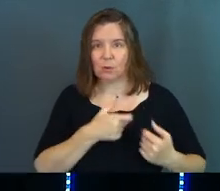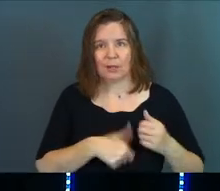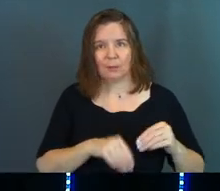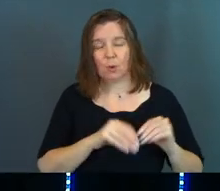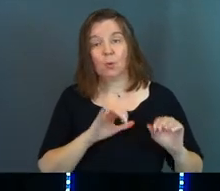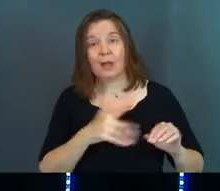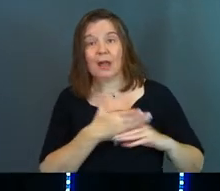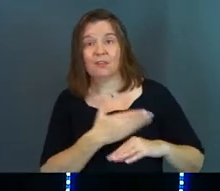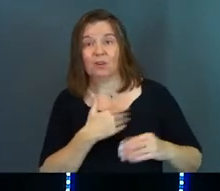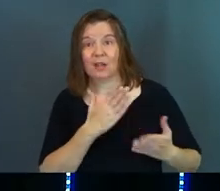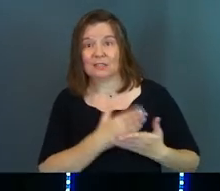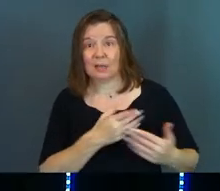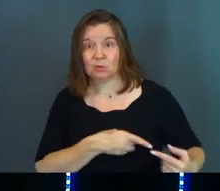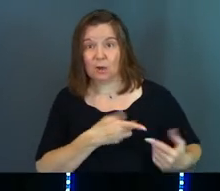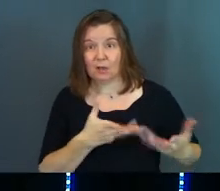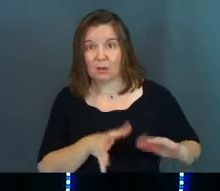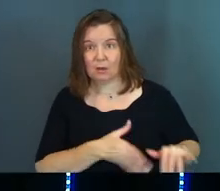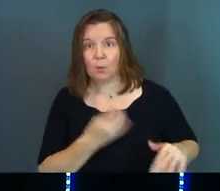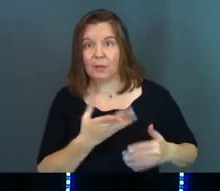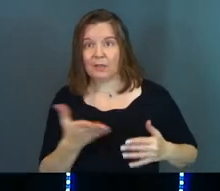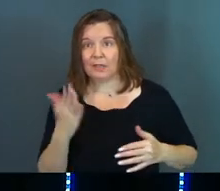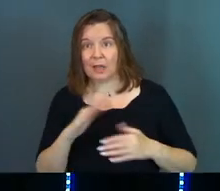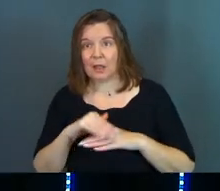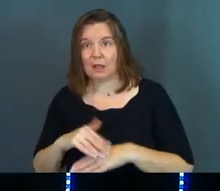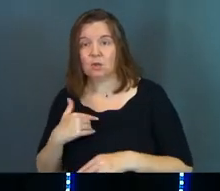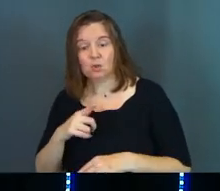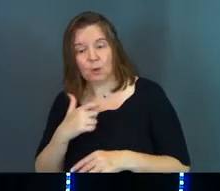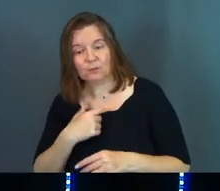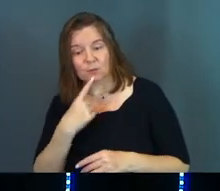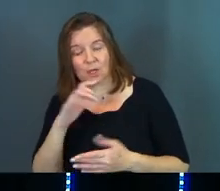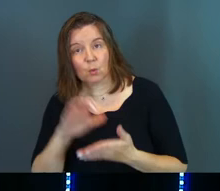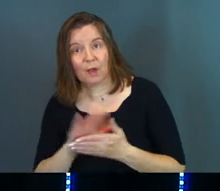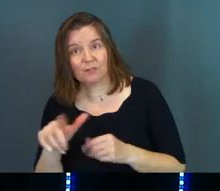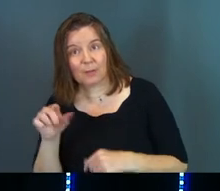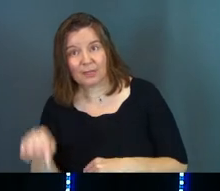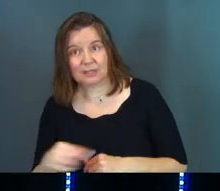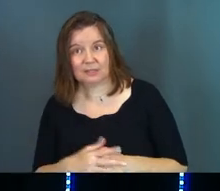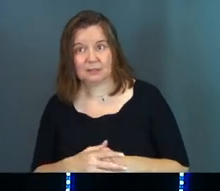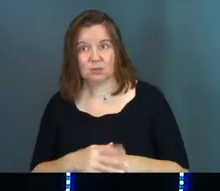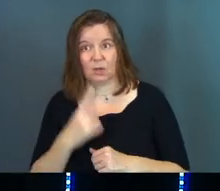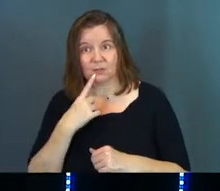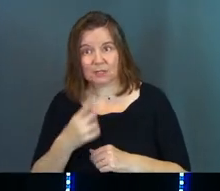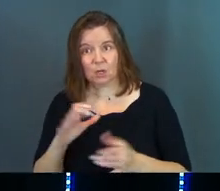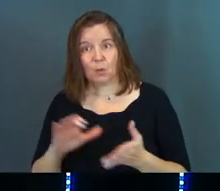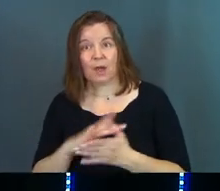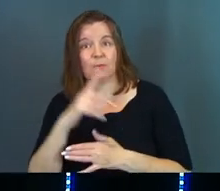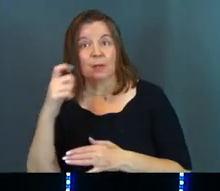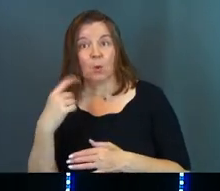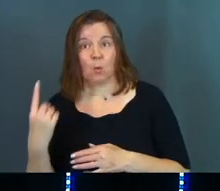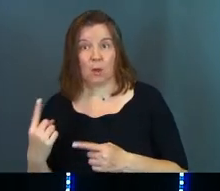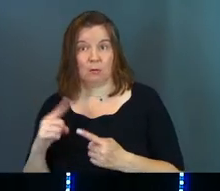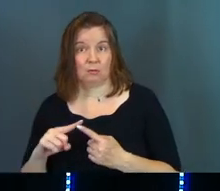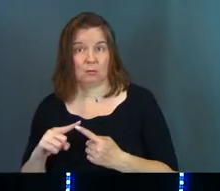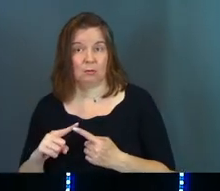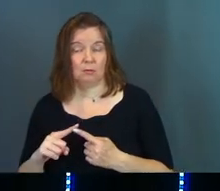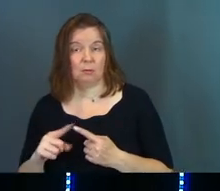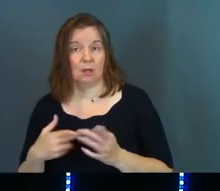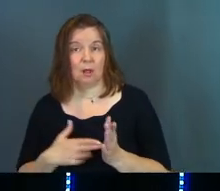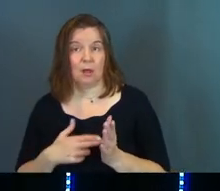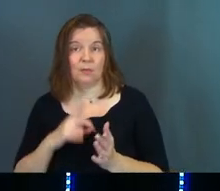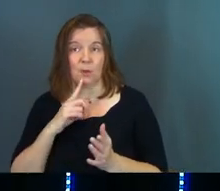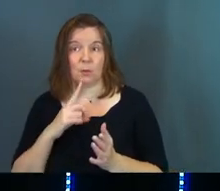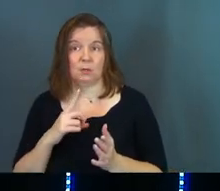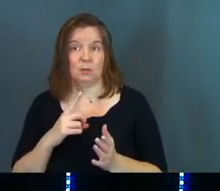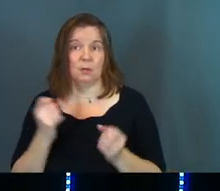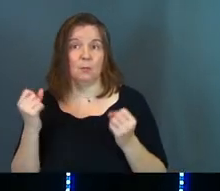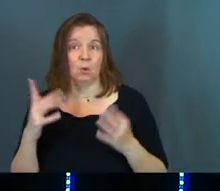with it. Well, after I even stopped struggling with it, it's like one thing that God laid in my heart is, hey, you got to tell your wife about this. You got to tell your wife because one, in all honesty, there